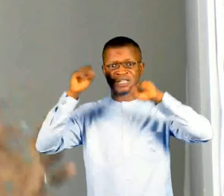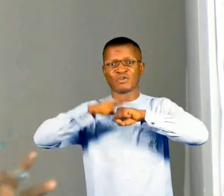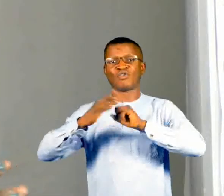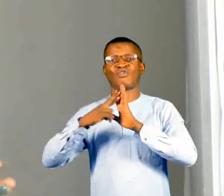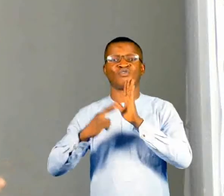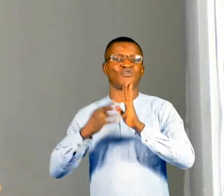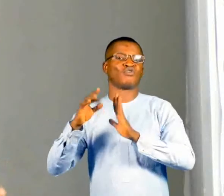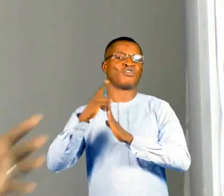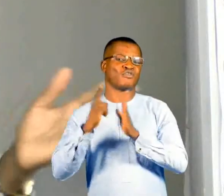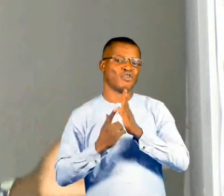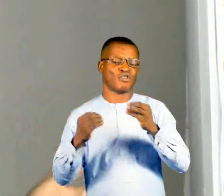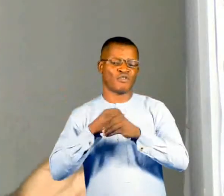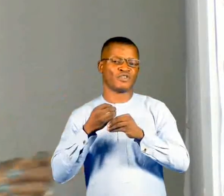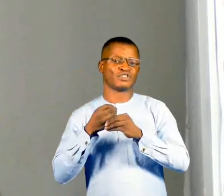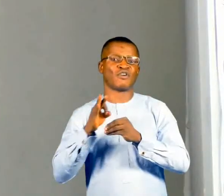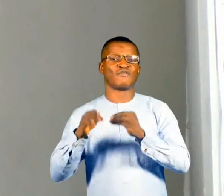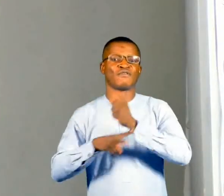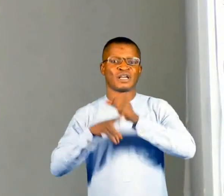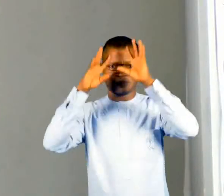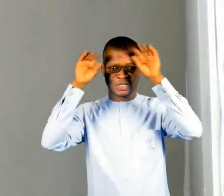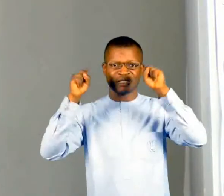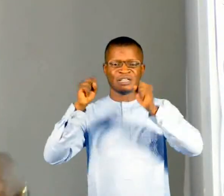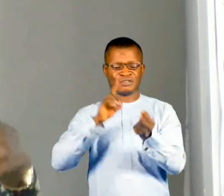on Rule of Law, Office of the Vice President,